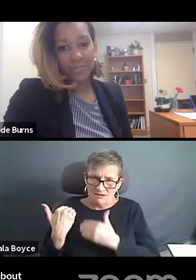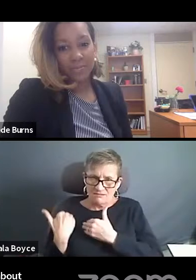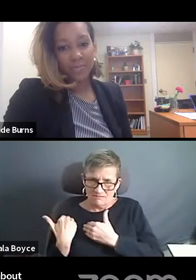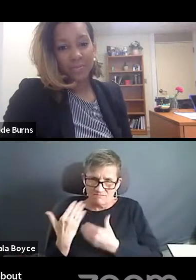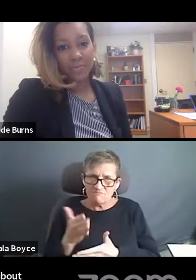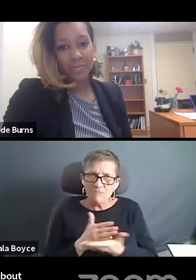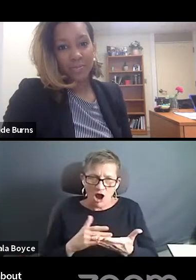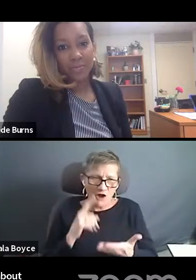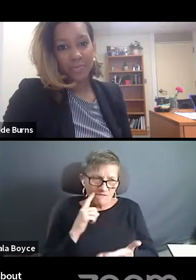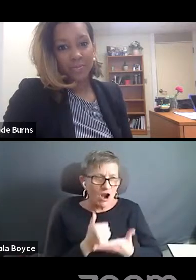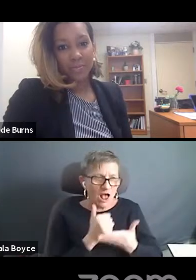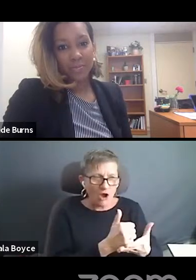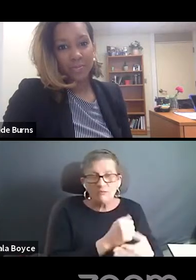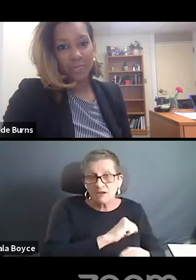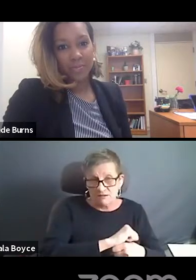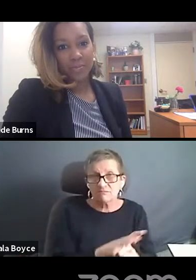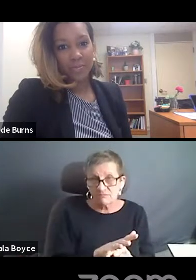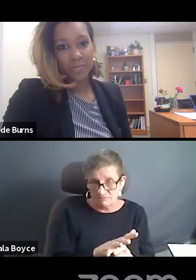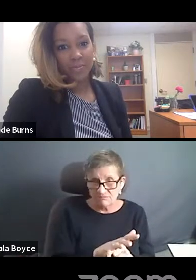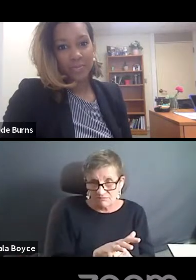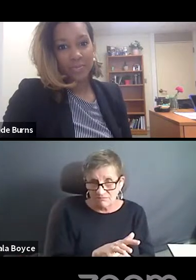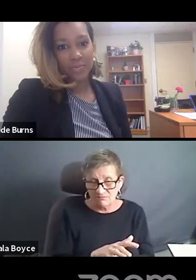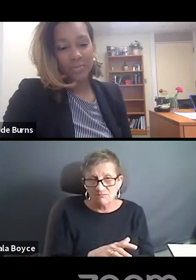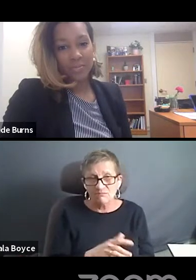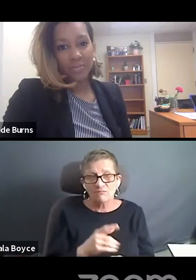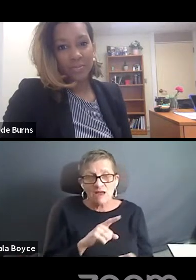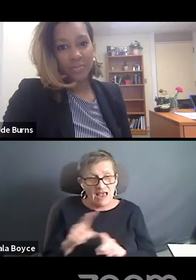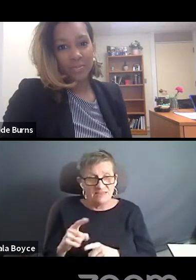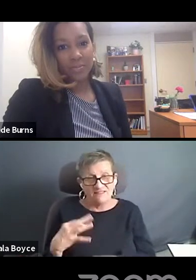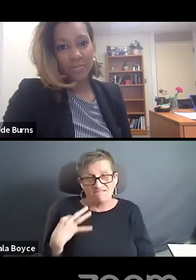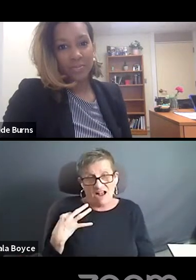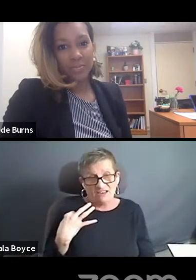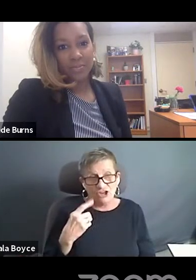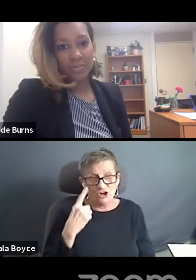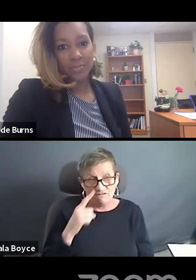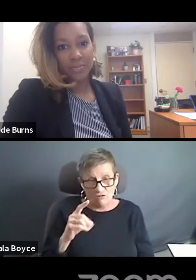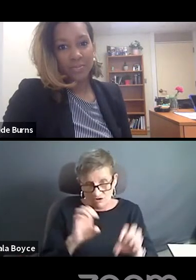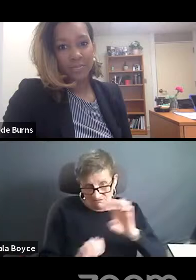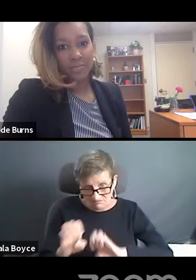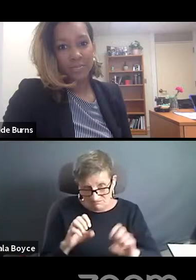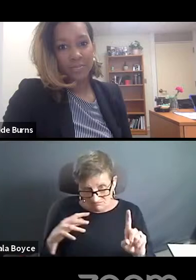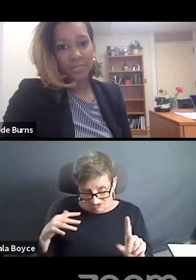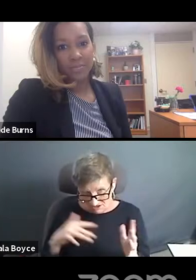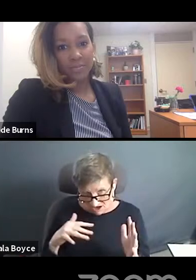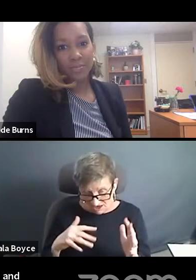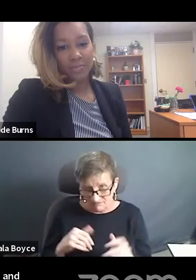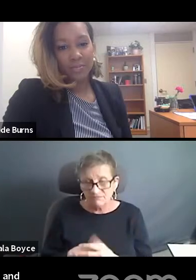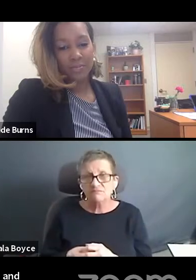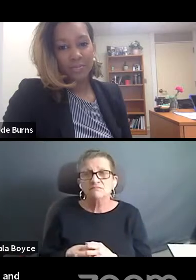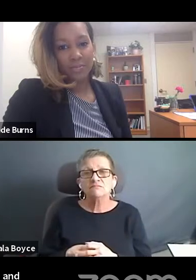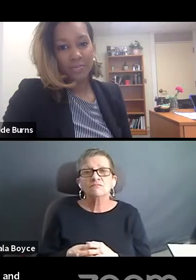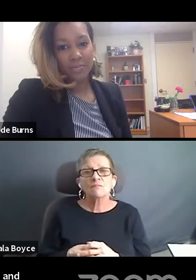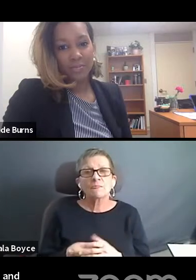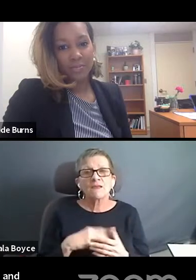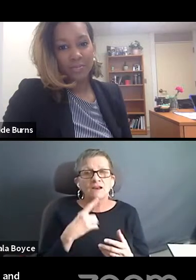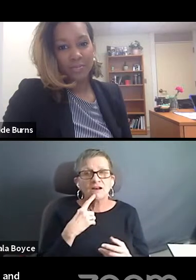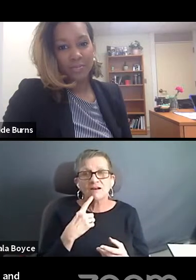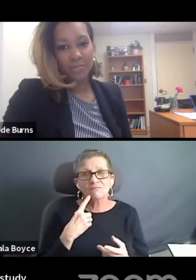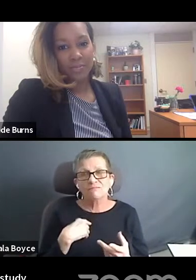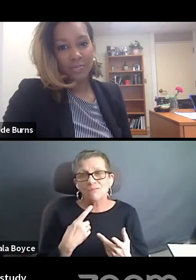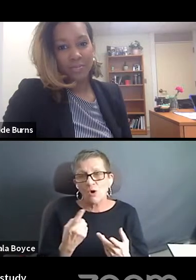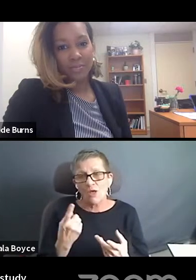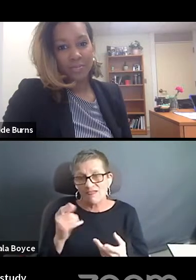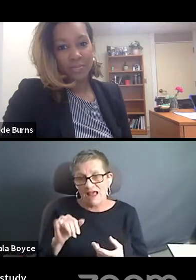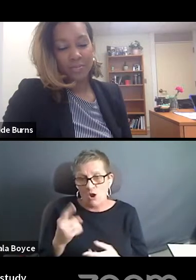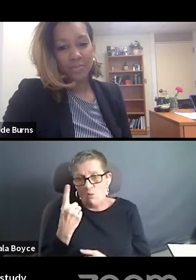the pandemic. Number one, as a study volunteer, you know, as an N of one of the 30,000 that they